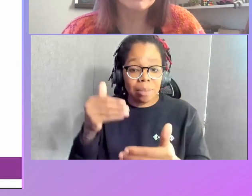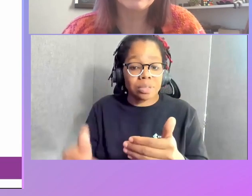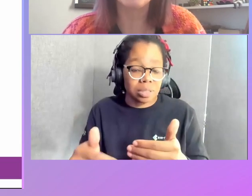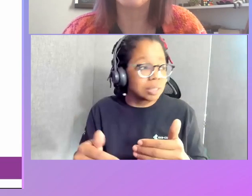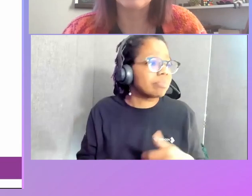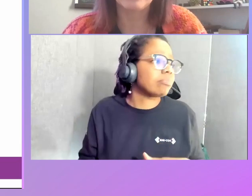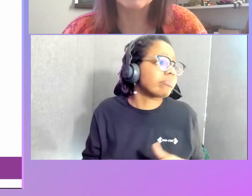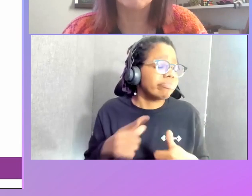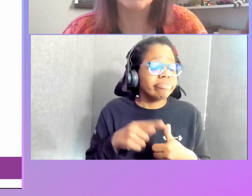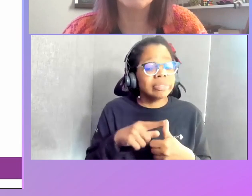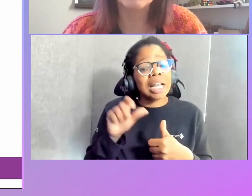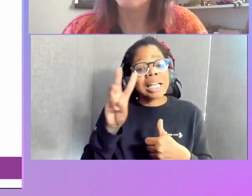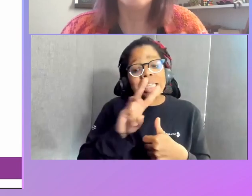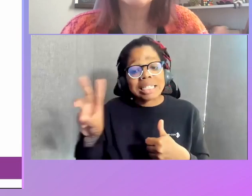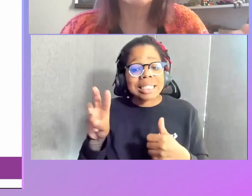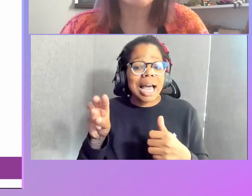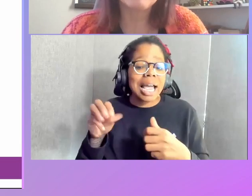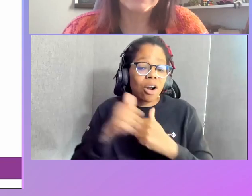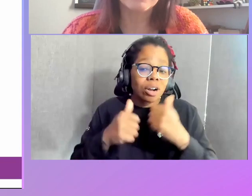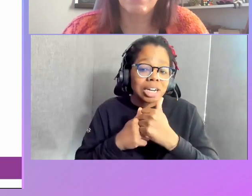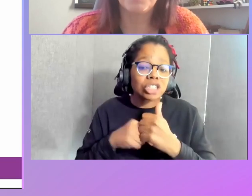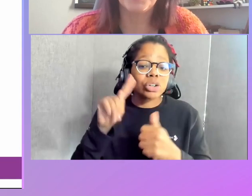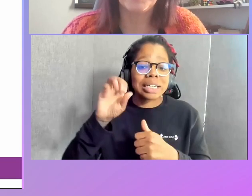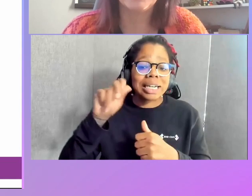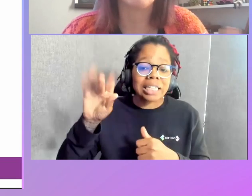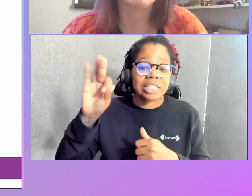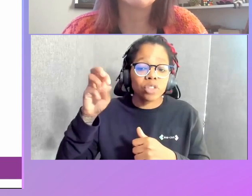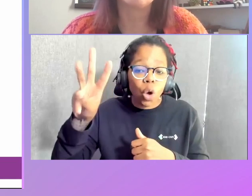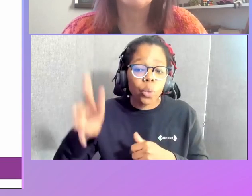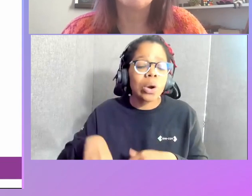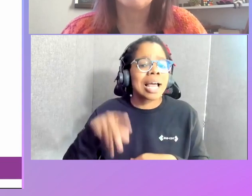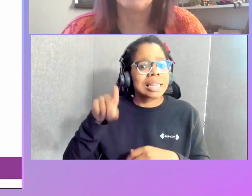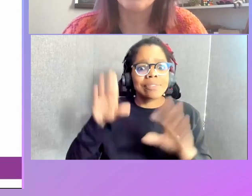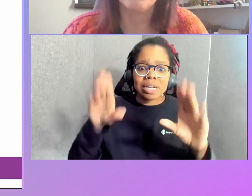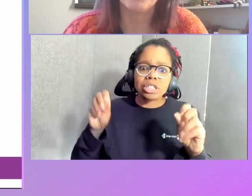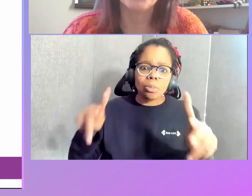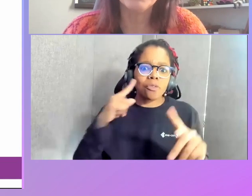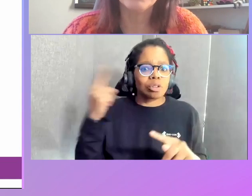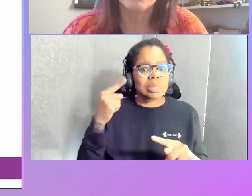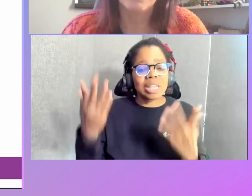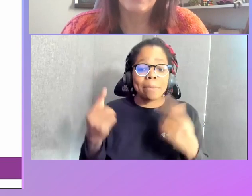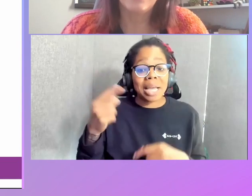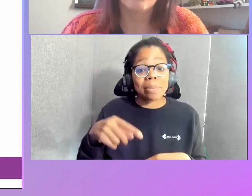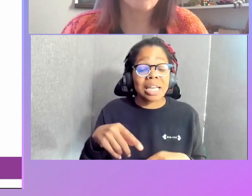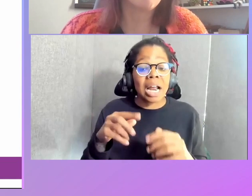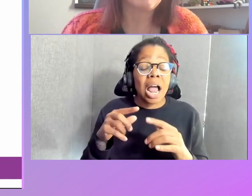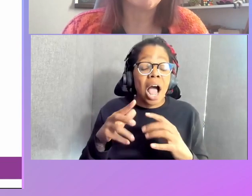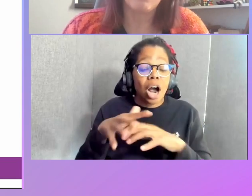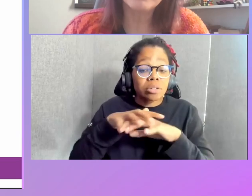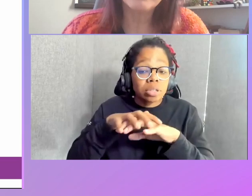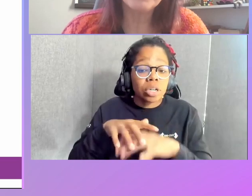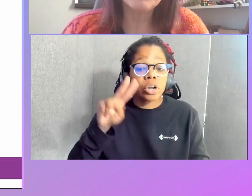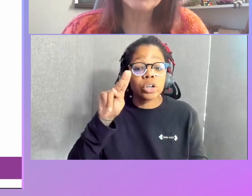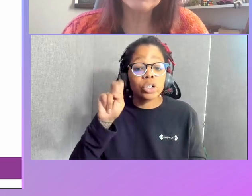Site architecture and task flows. This is a fantastic opportunity to bring in someone who might be neurodivergent or might